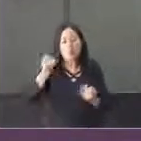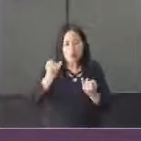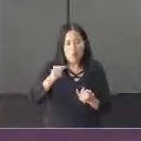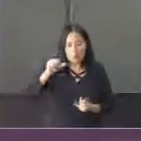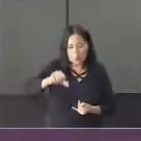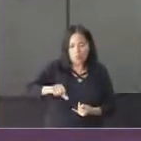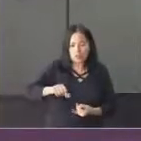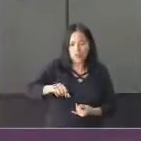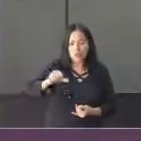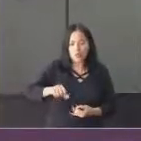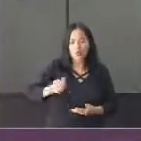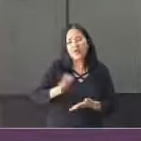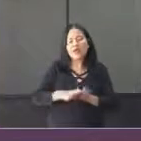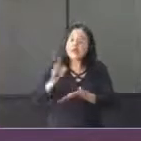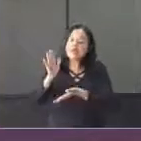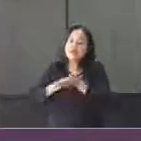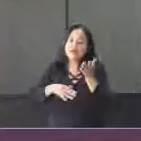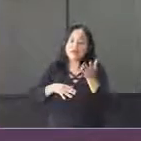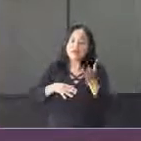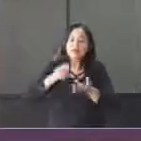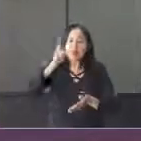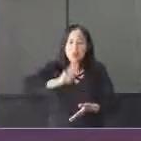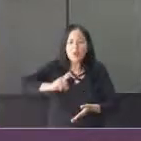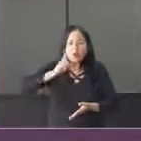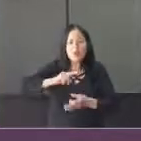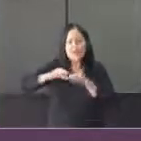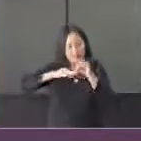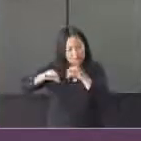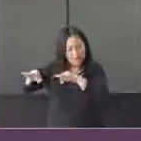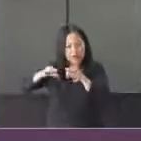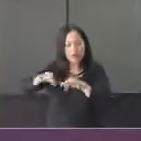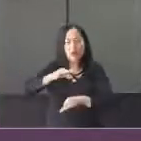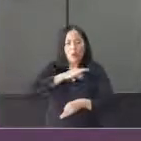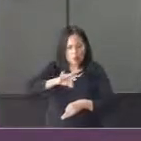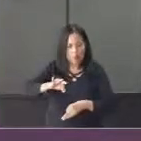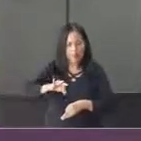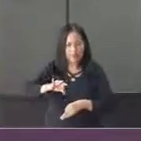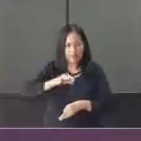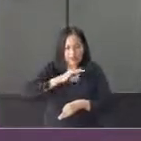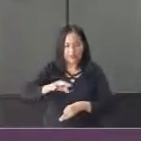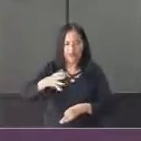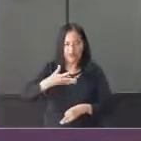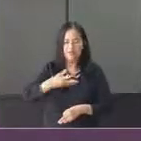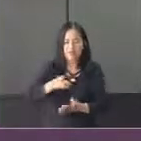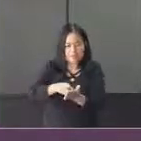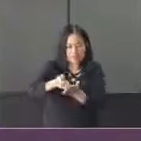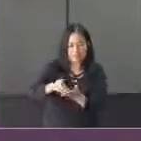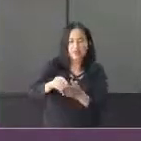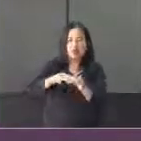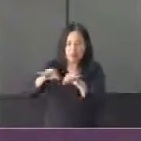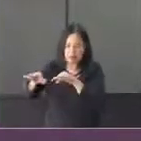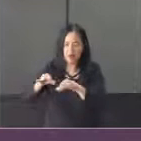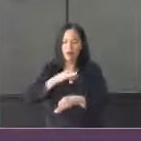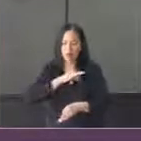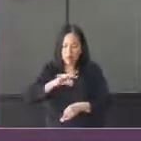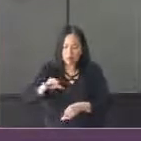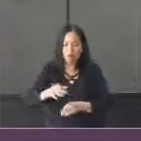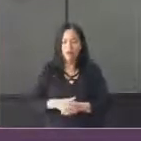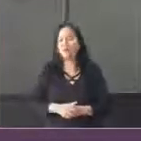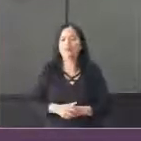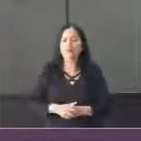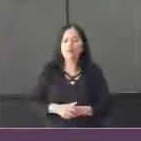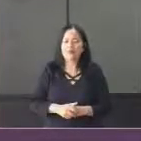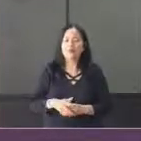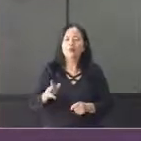work very hard in the emancipation of women, the economic emancipation of women,